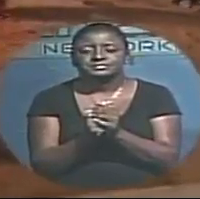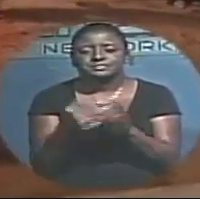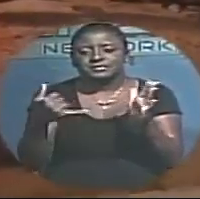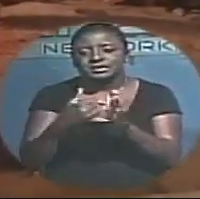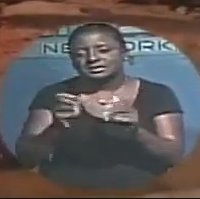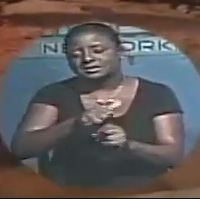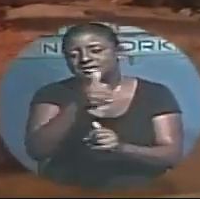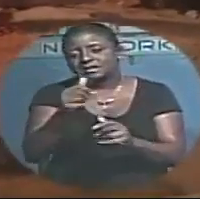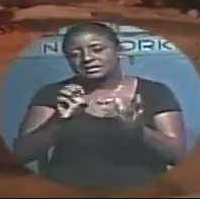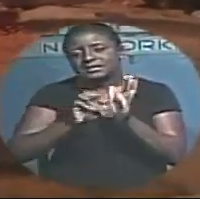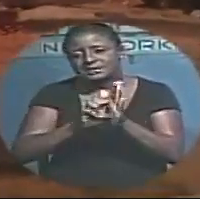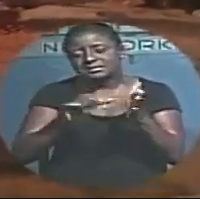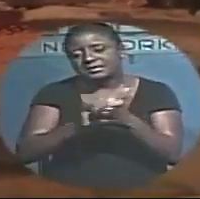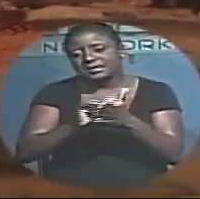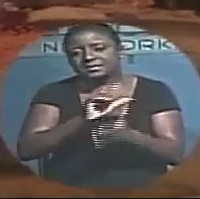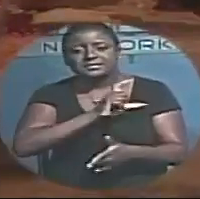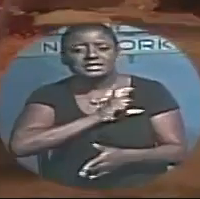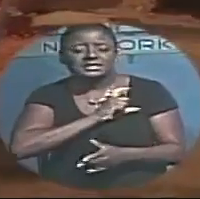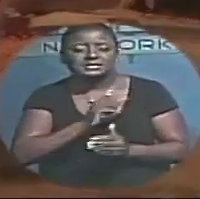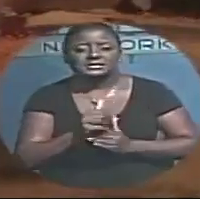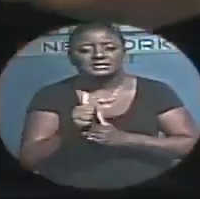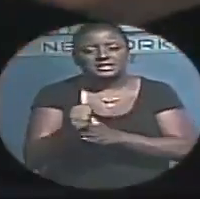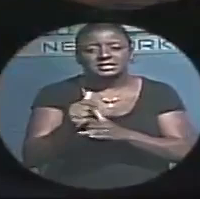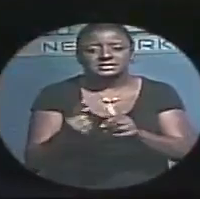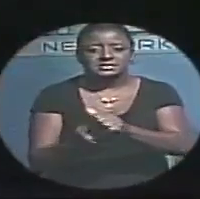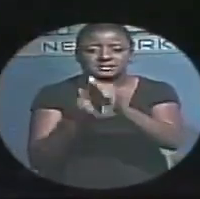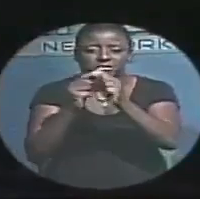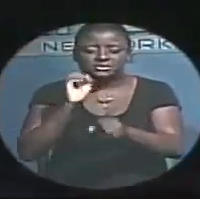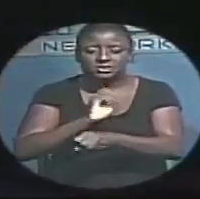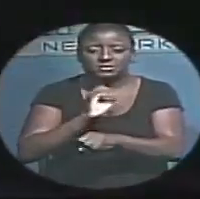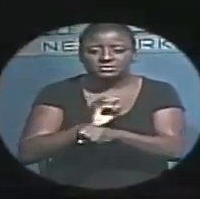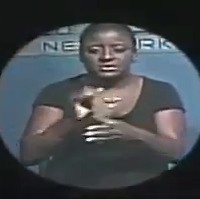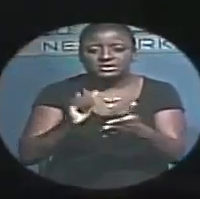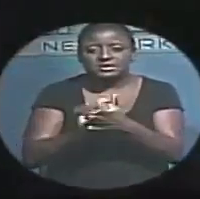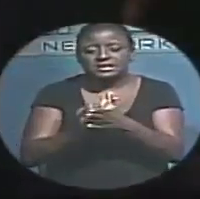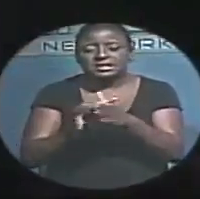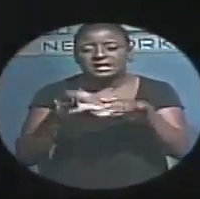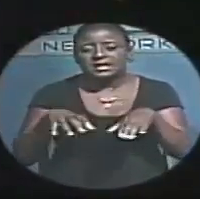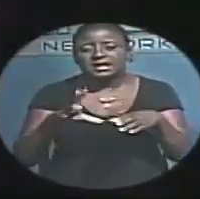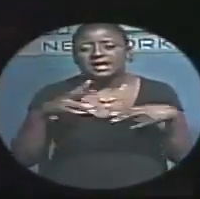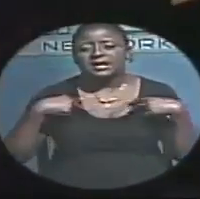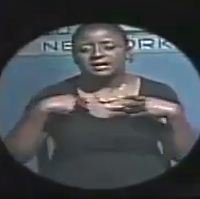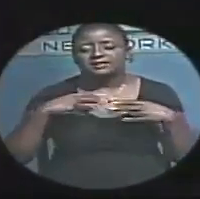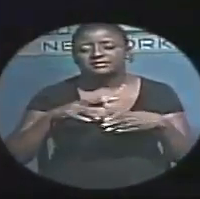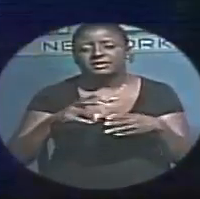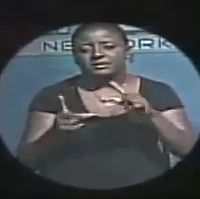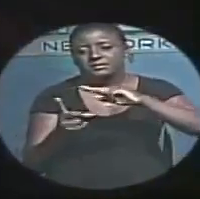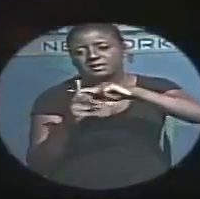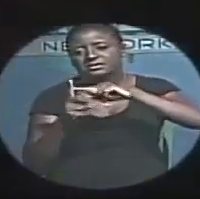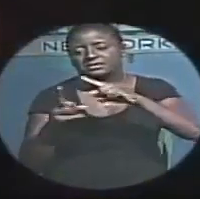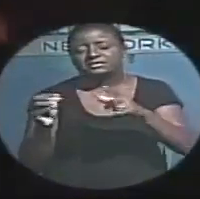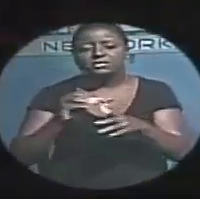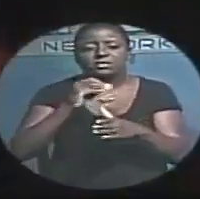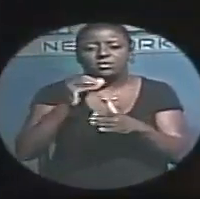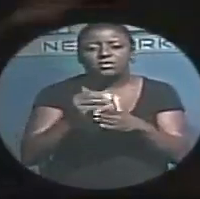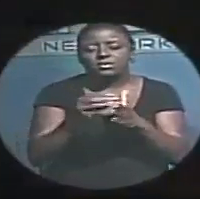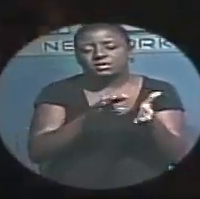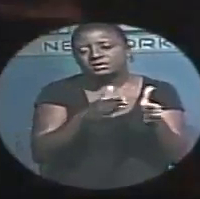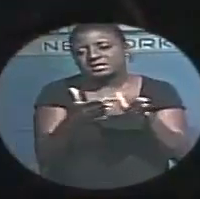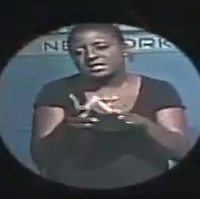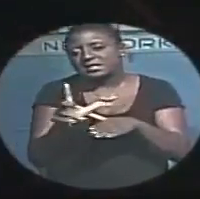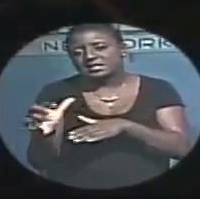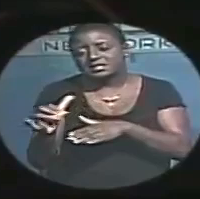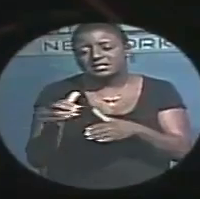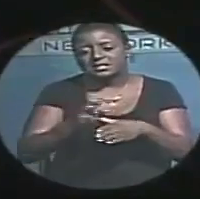It's another example that police-led special operations could have positive or deadly consequences. In fact, early this morning around 2:15,